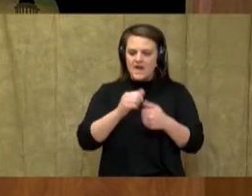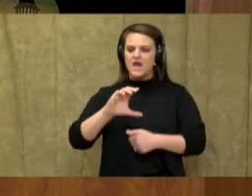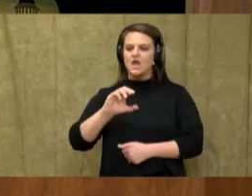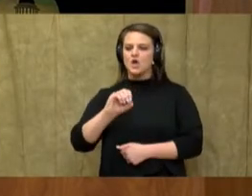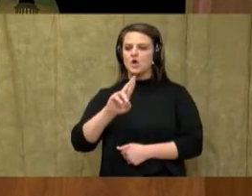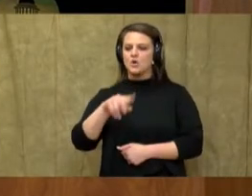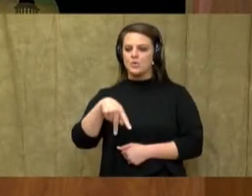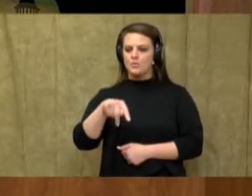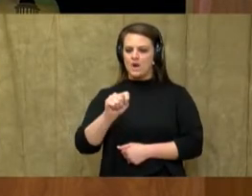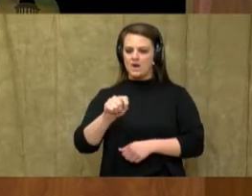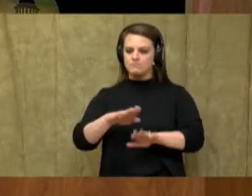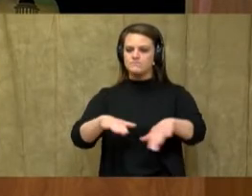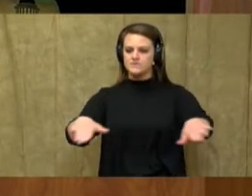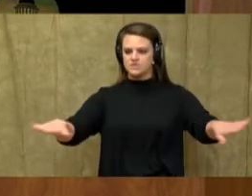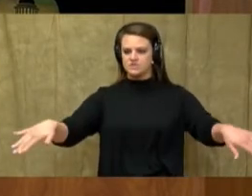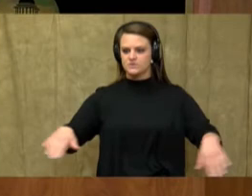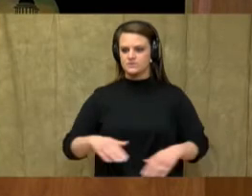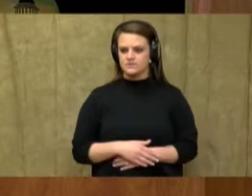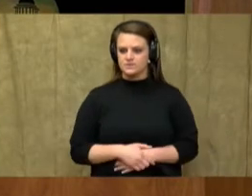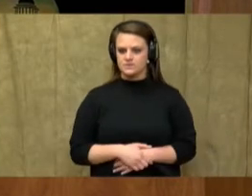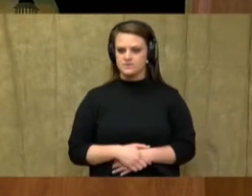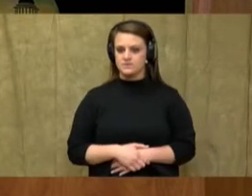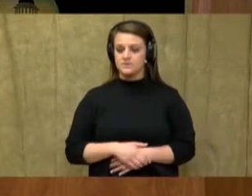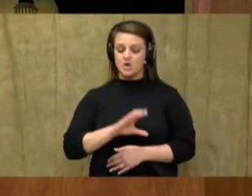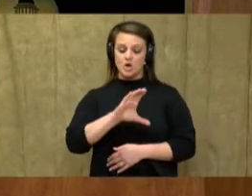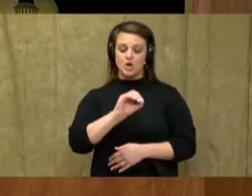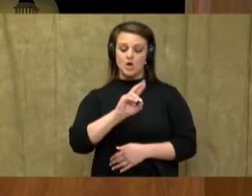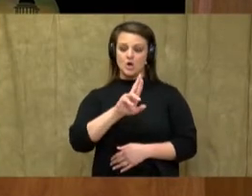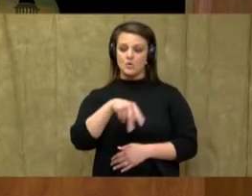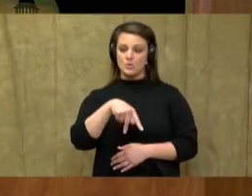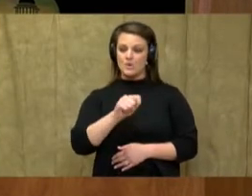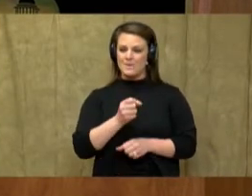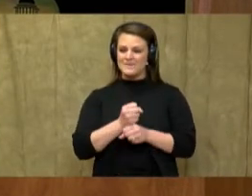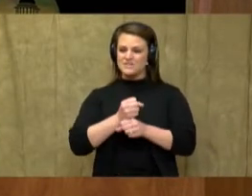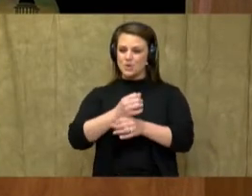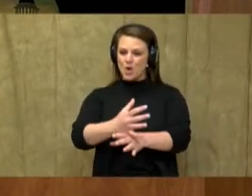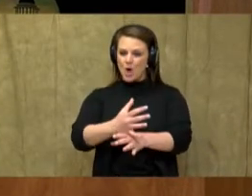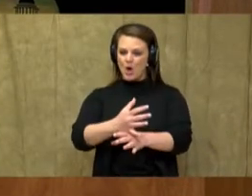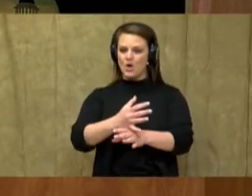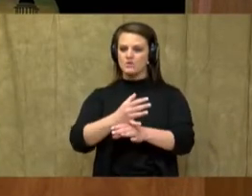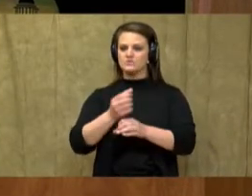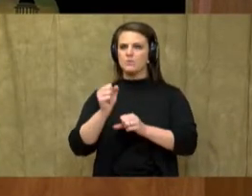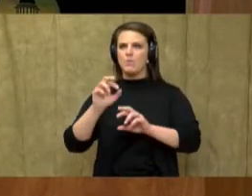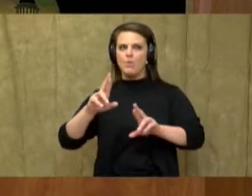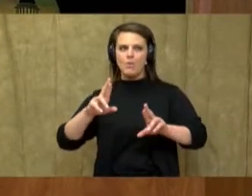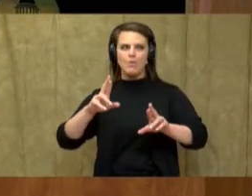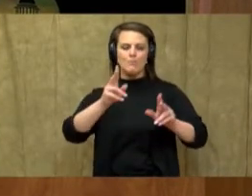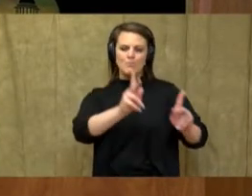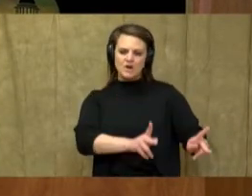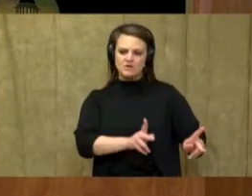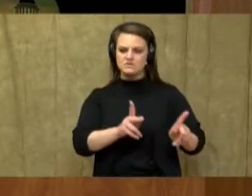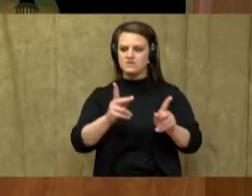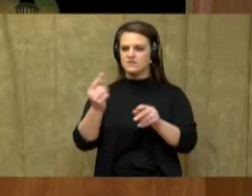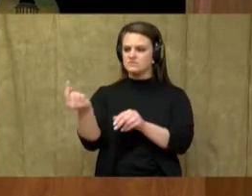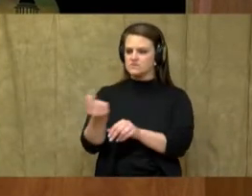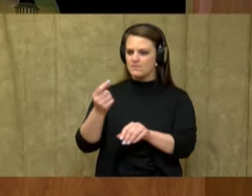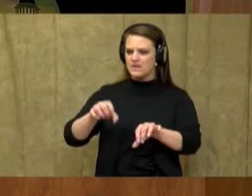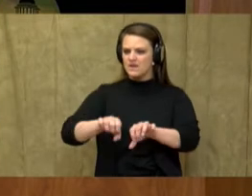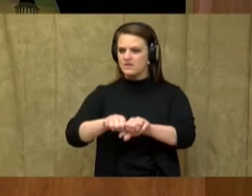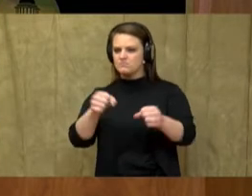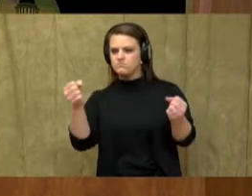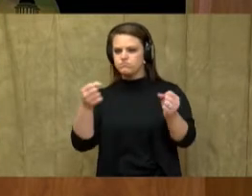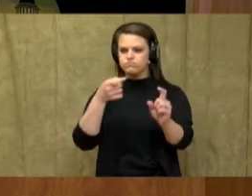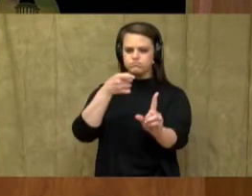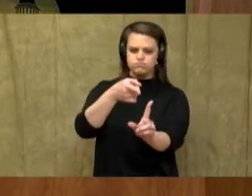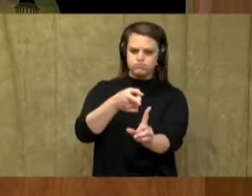children. Okay? So corrupt. It means to cause someone or something to break away